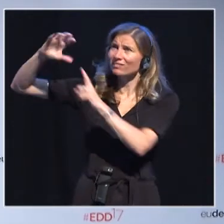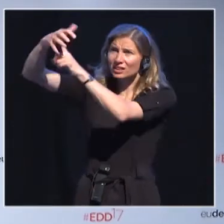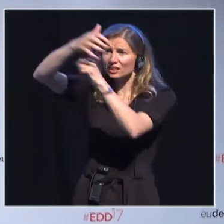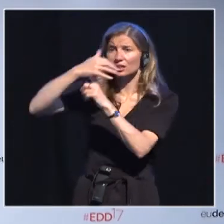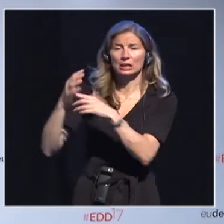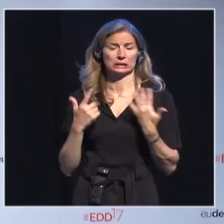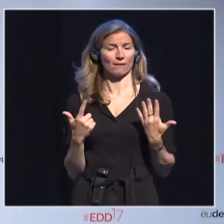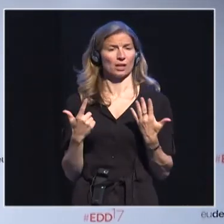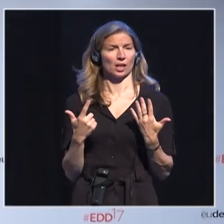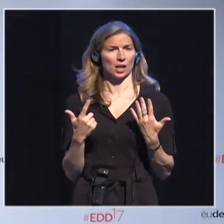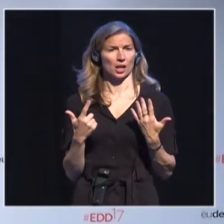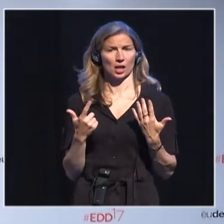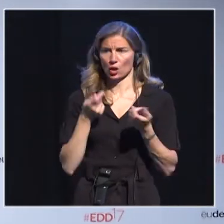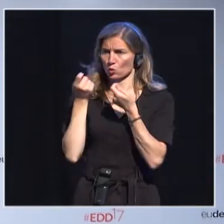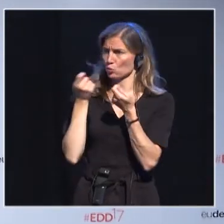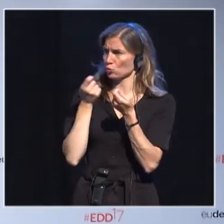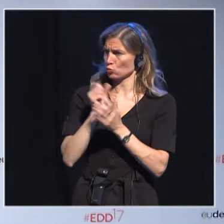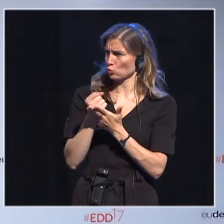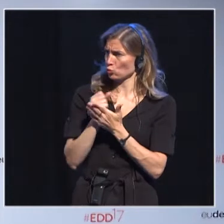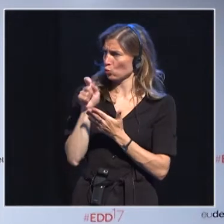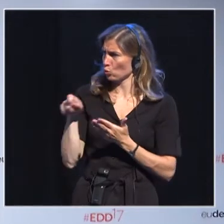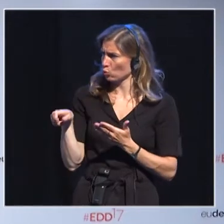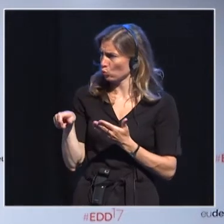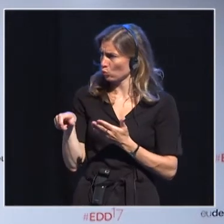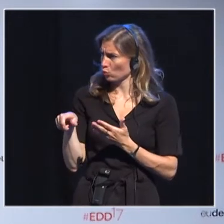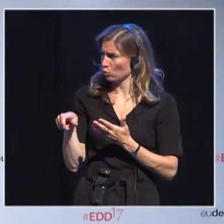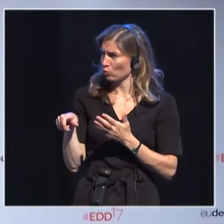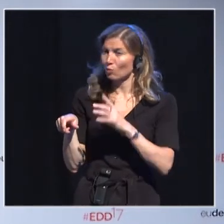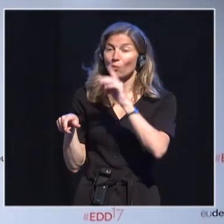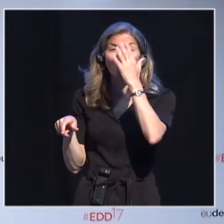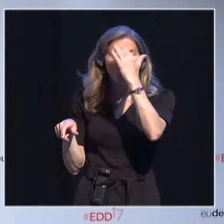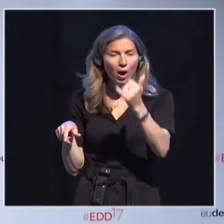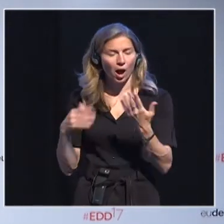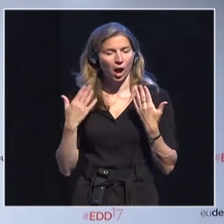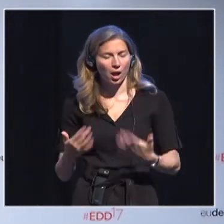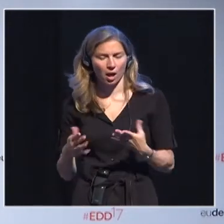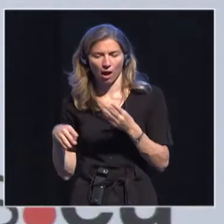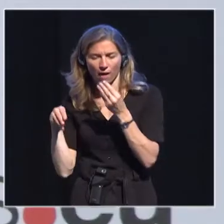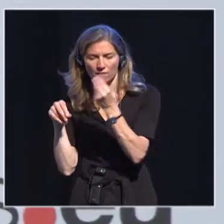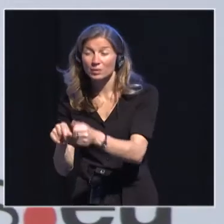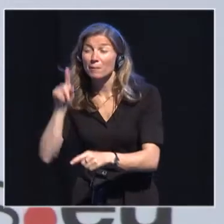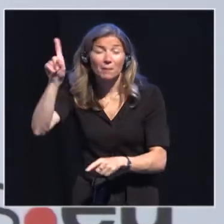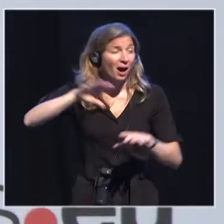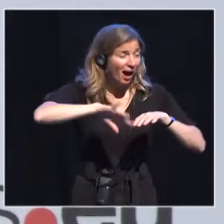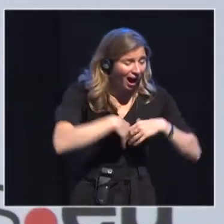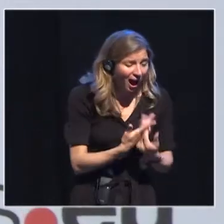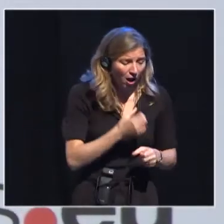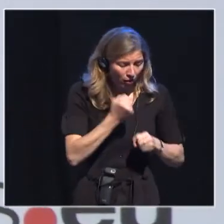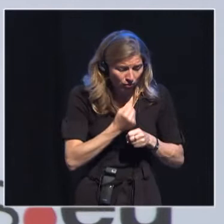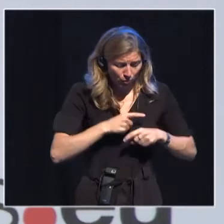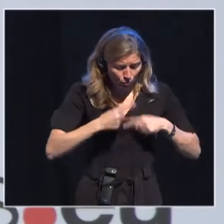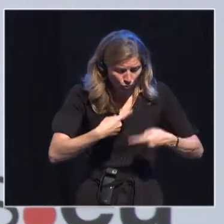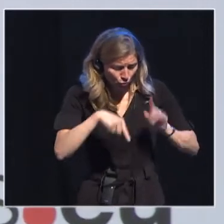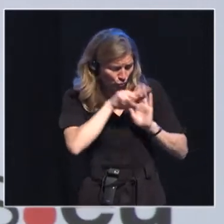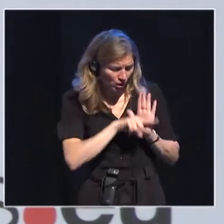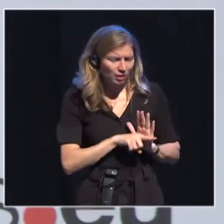efficiently. But we needed to rewrite the books, to rewrite the business processes. And in countries in Africa